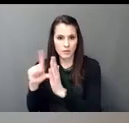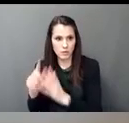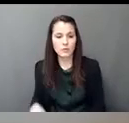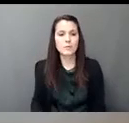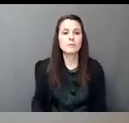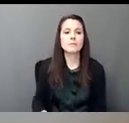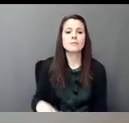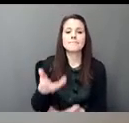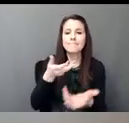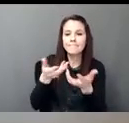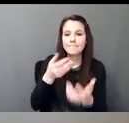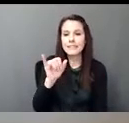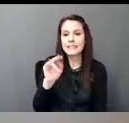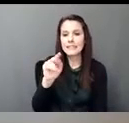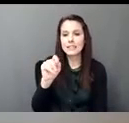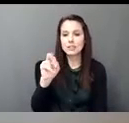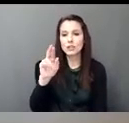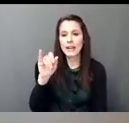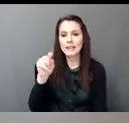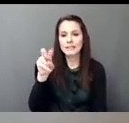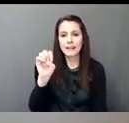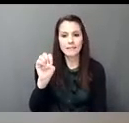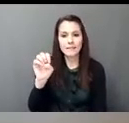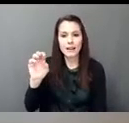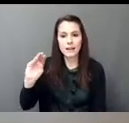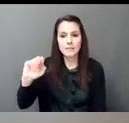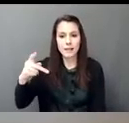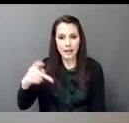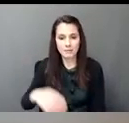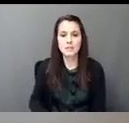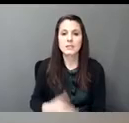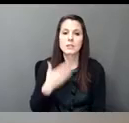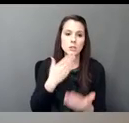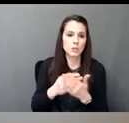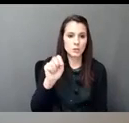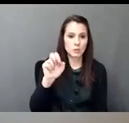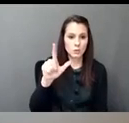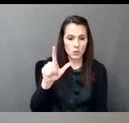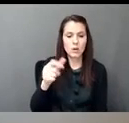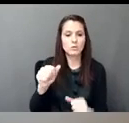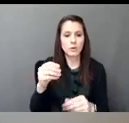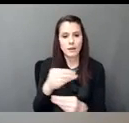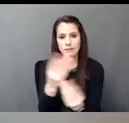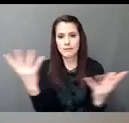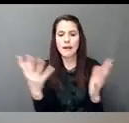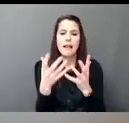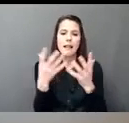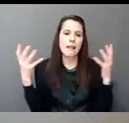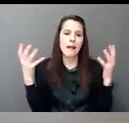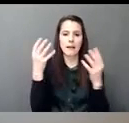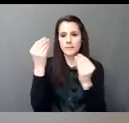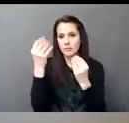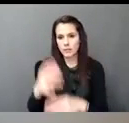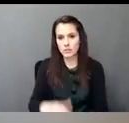maps. So interactive maps are a great tool to try and provide a lot of information. And it's a